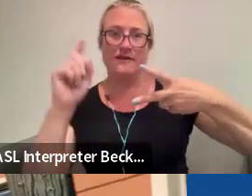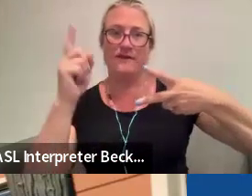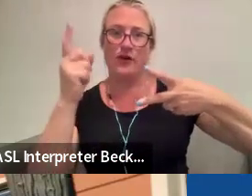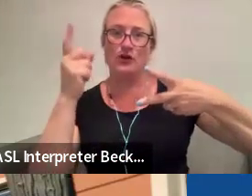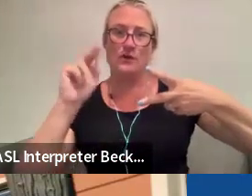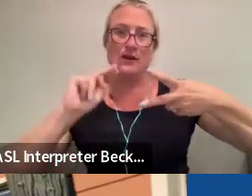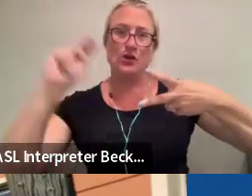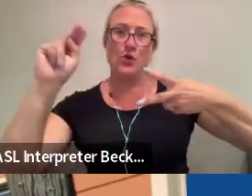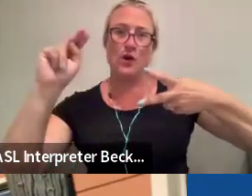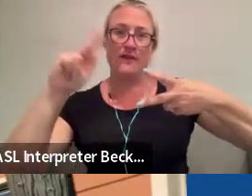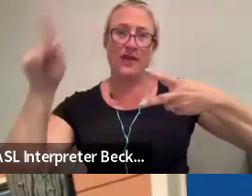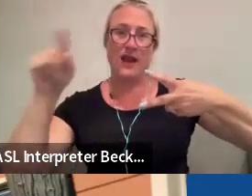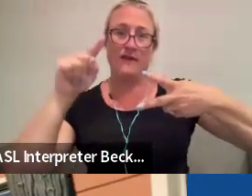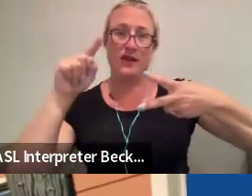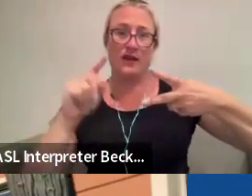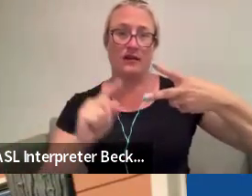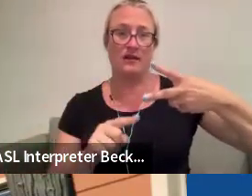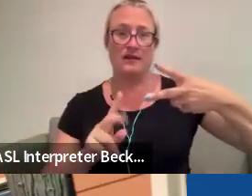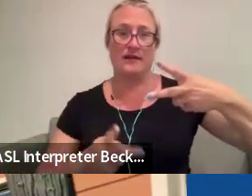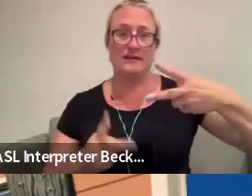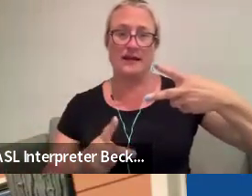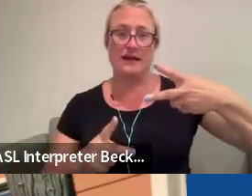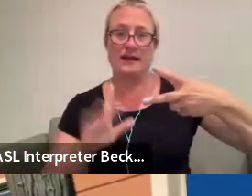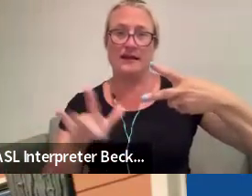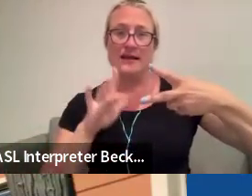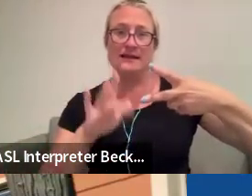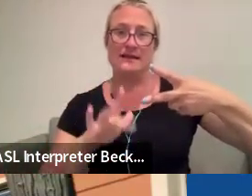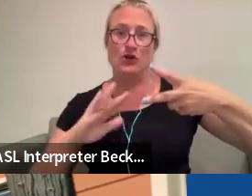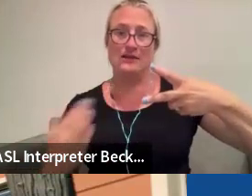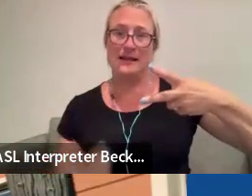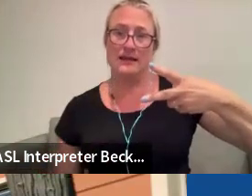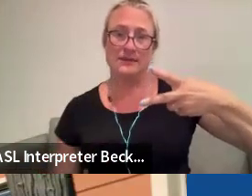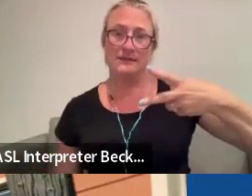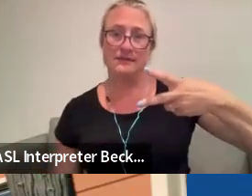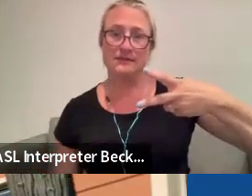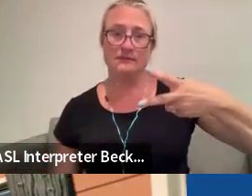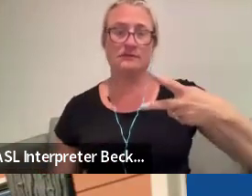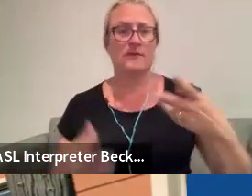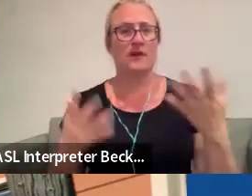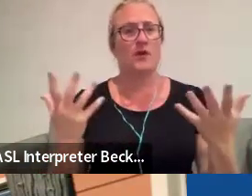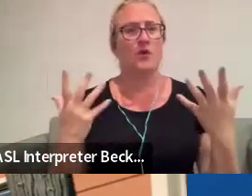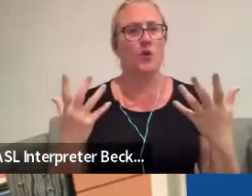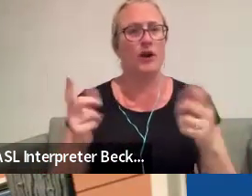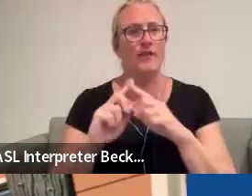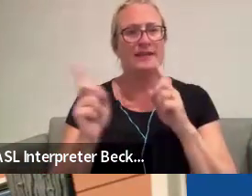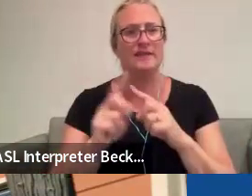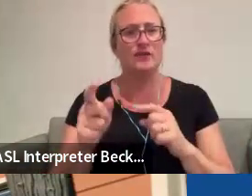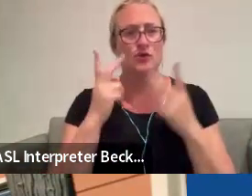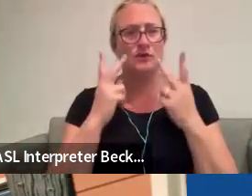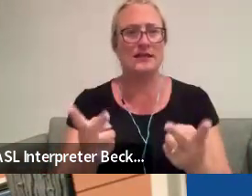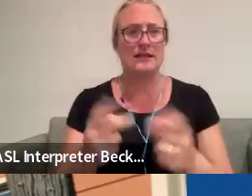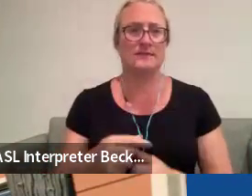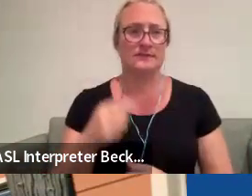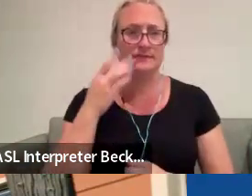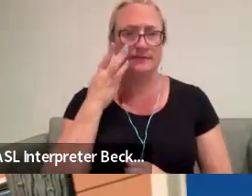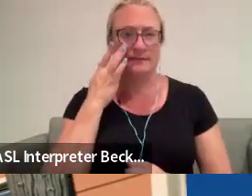photo in North Philadelphia, and the second one is a photo in Center City. Can some people tell me in the chat, what are the differences between these